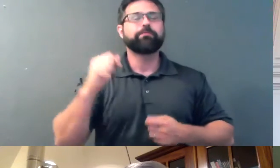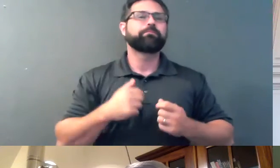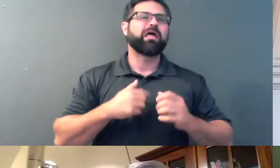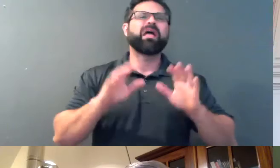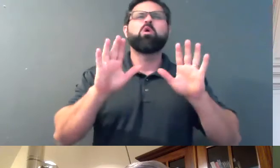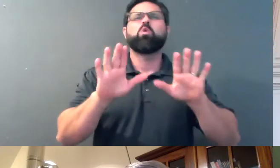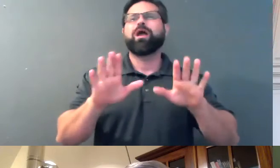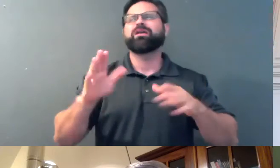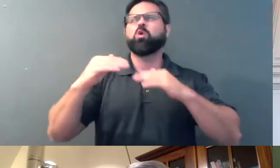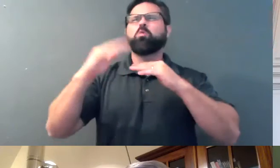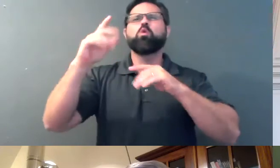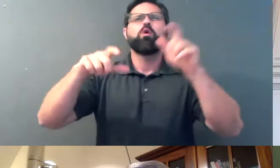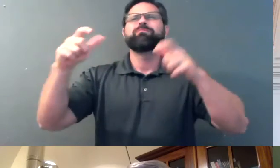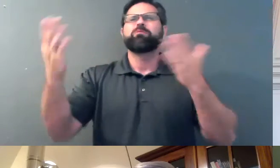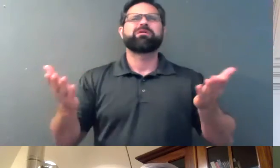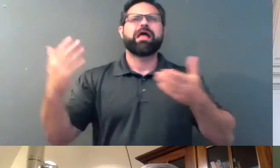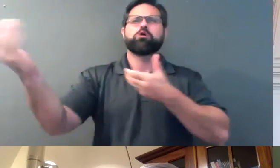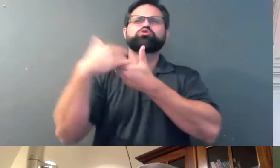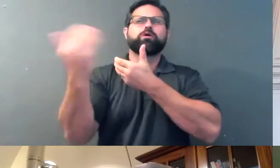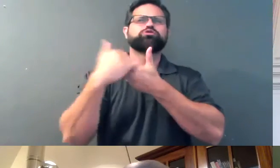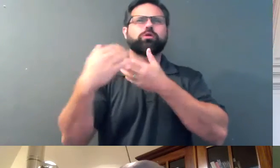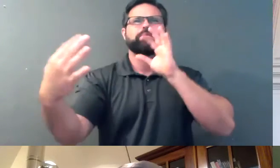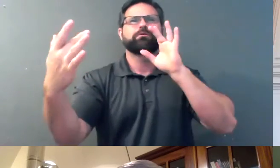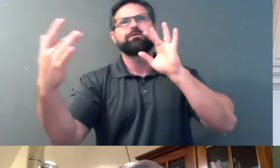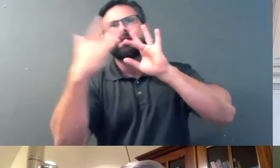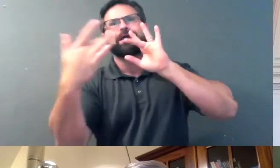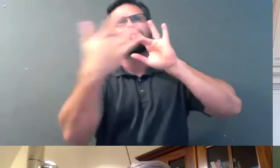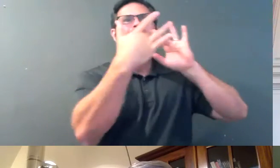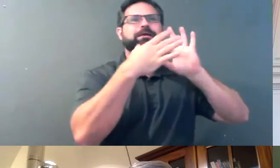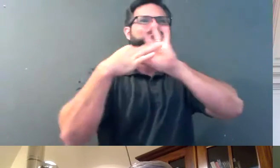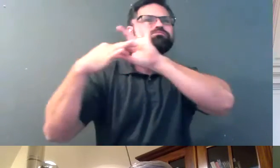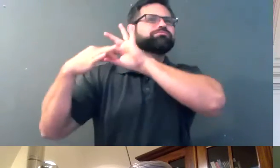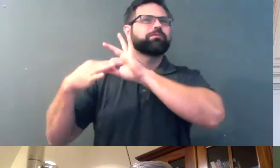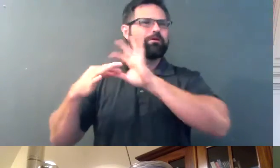room. That will just take a few minutes.